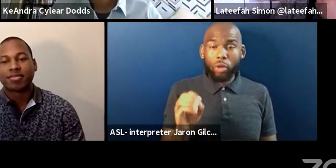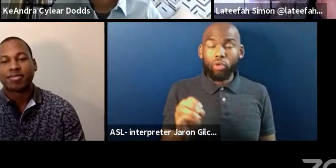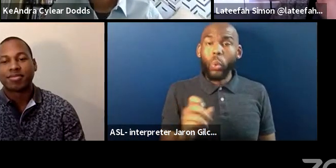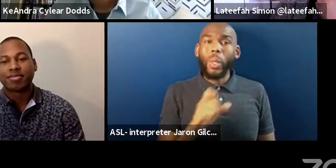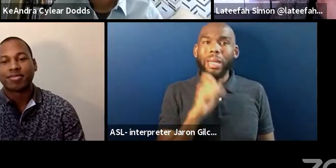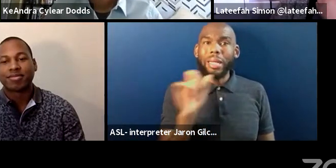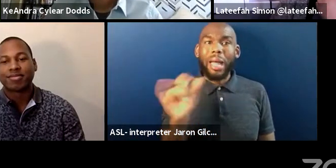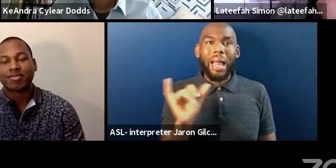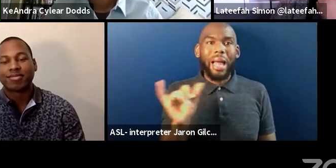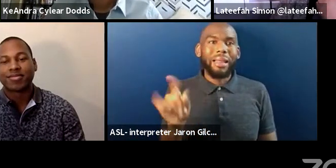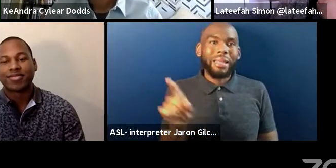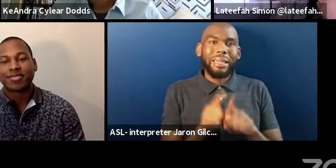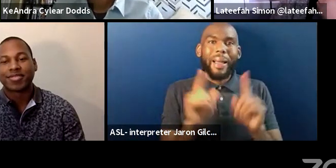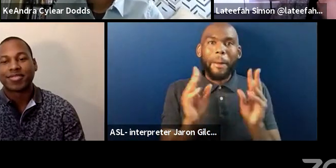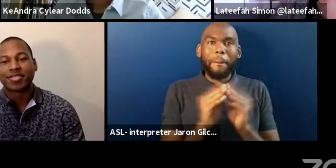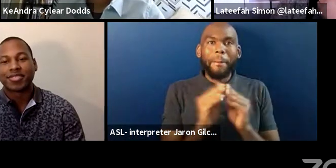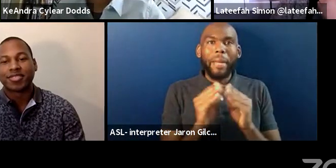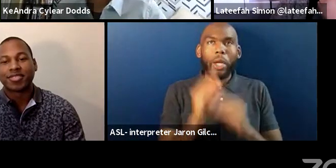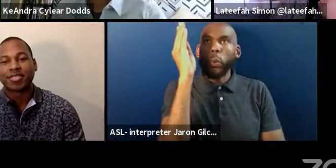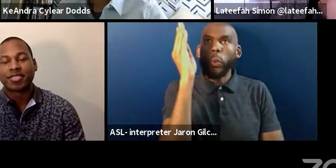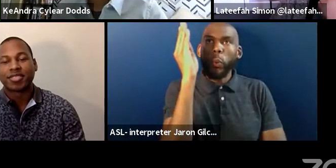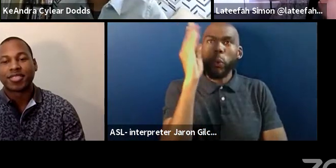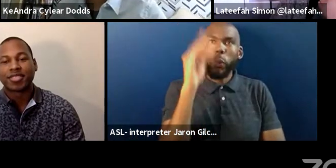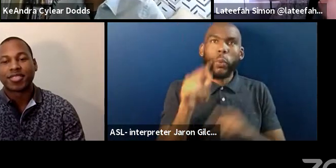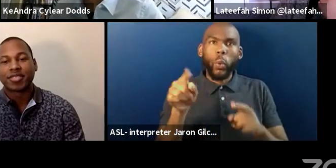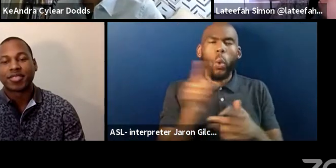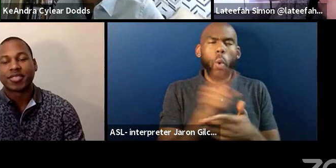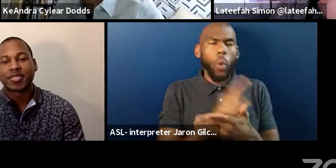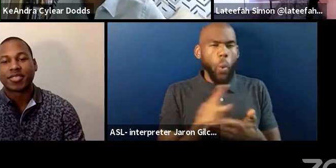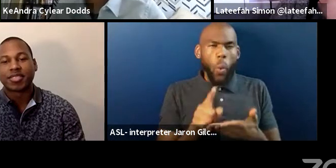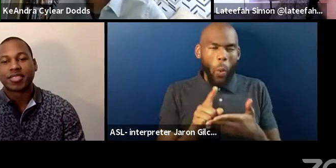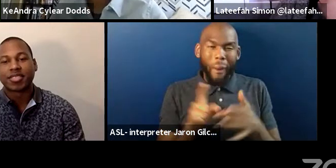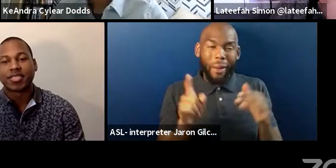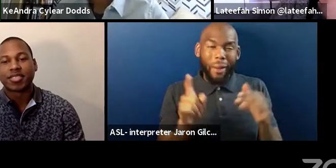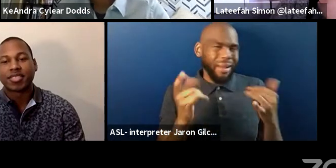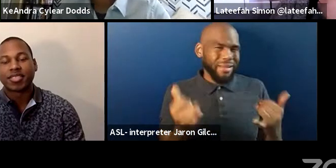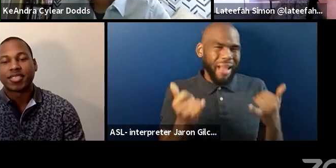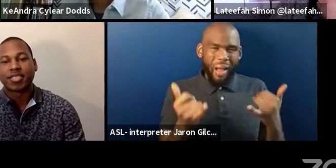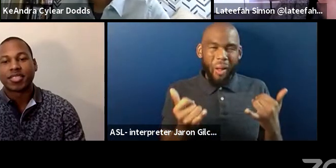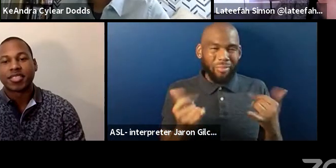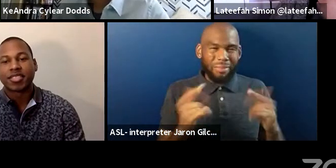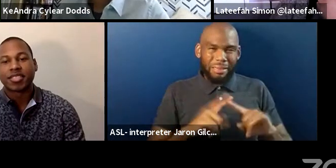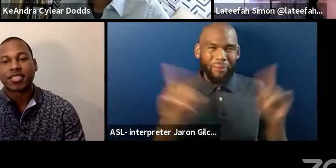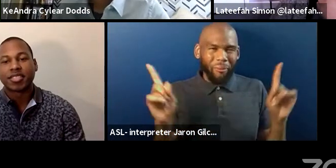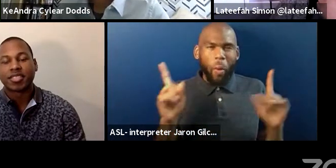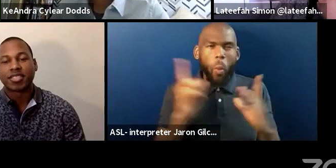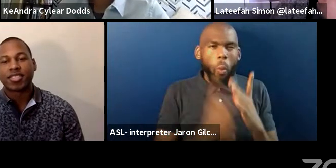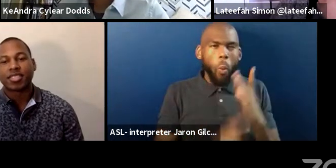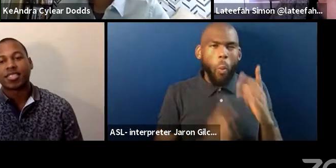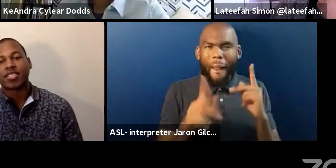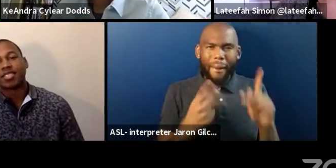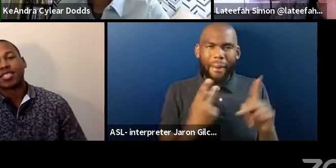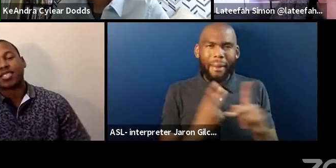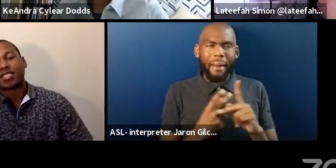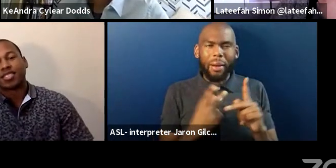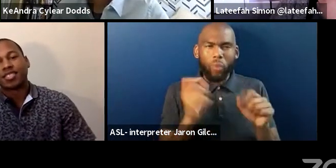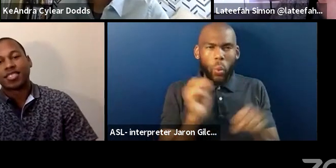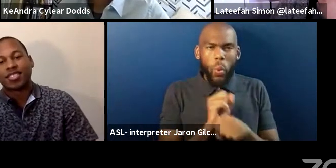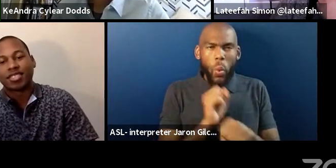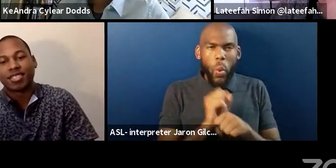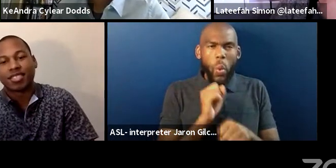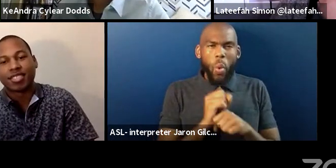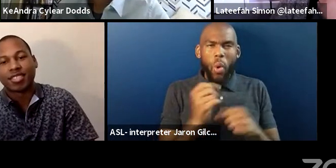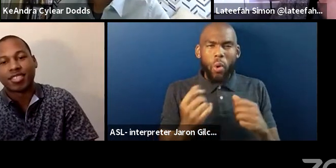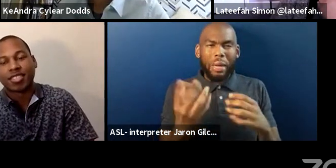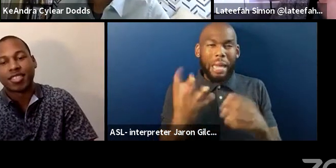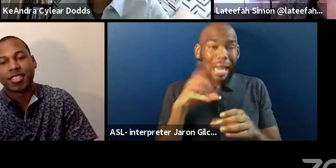used to be. What can transit agencies do to really make the kind of engagement and co-empowerment we talked about in the